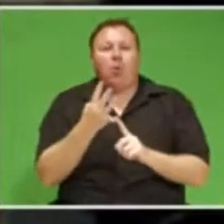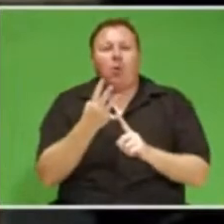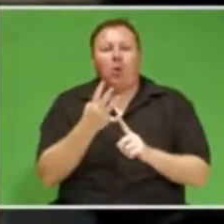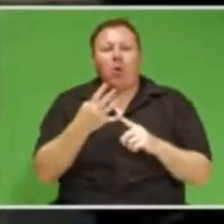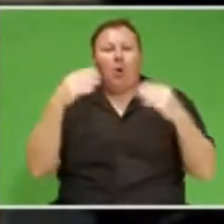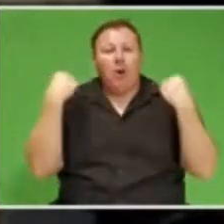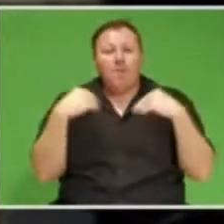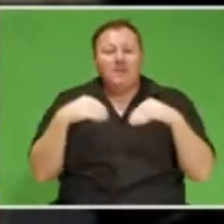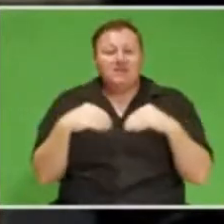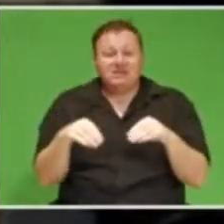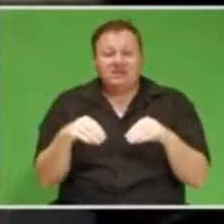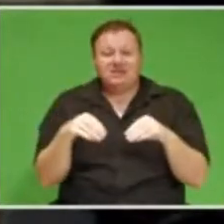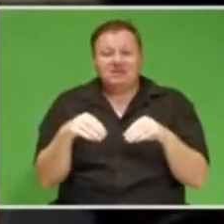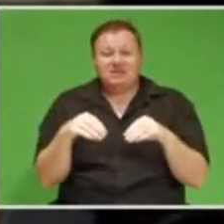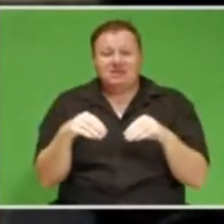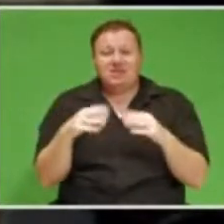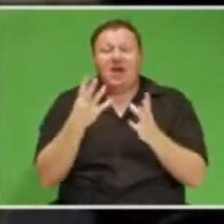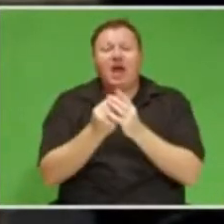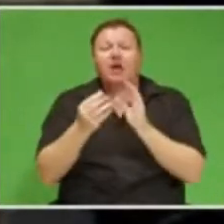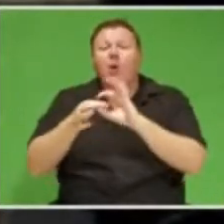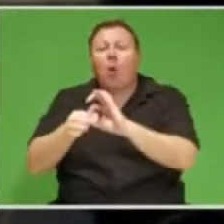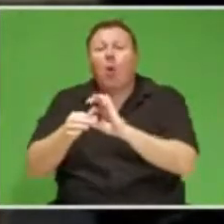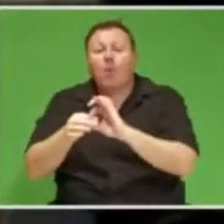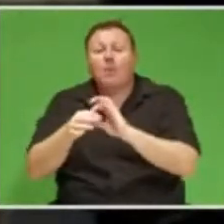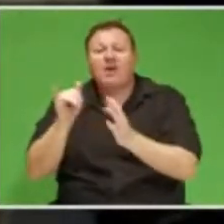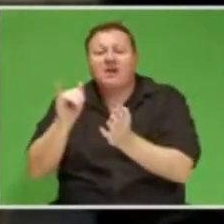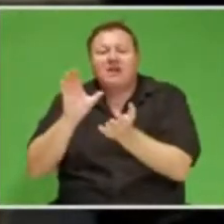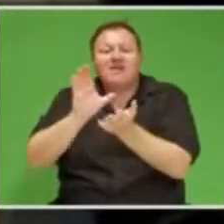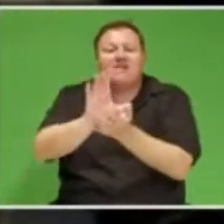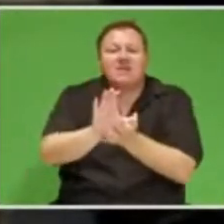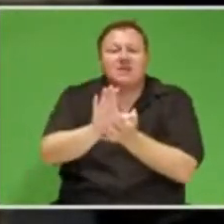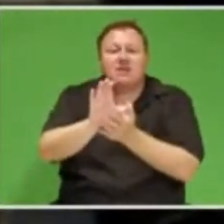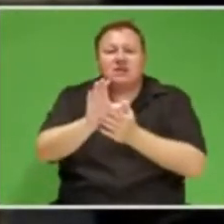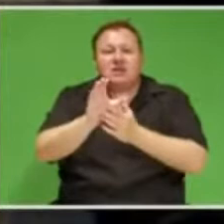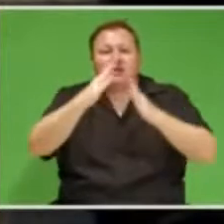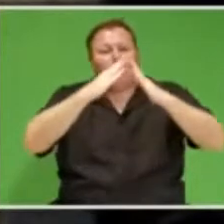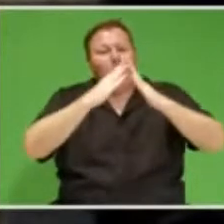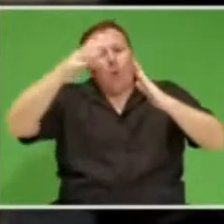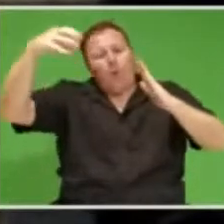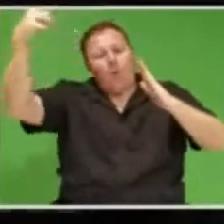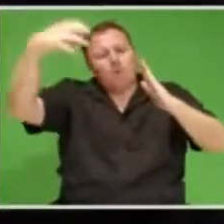businesses and households to invest in rooftop solar.